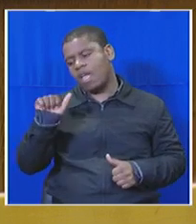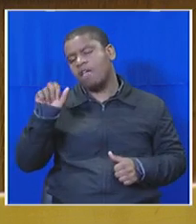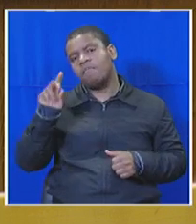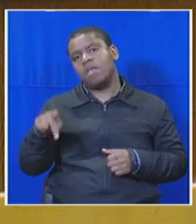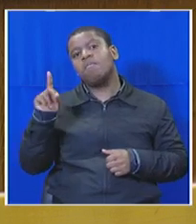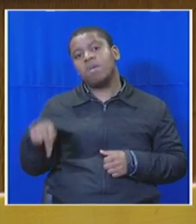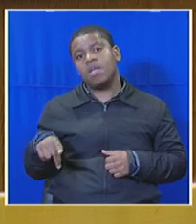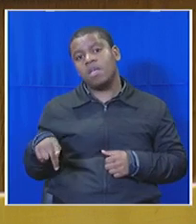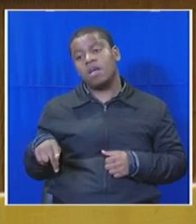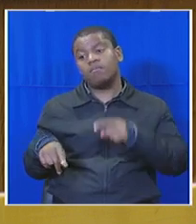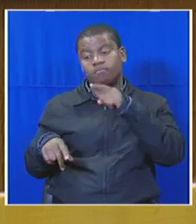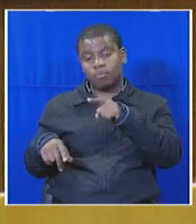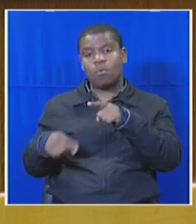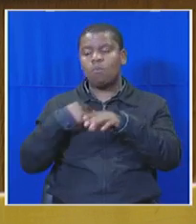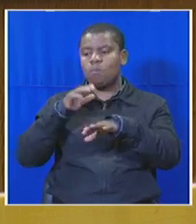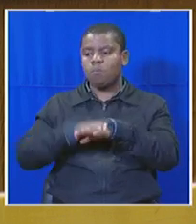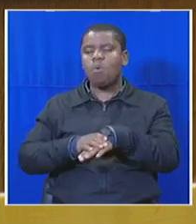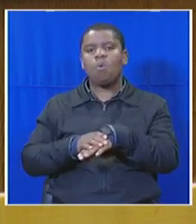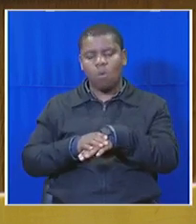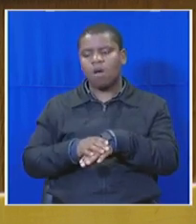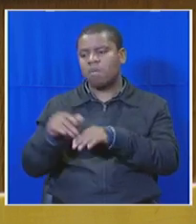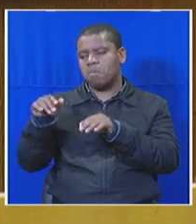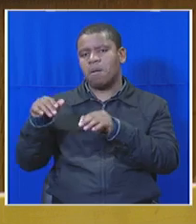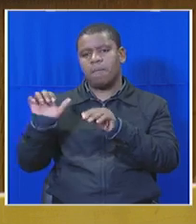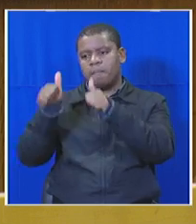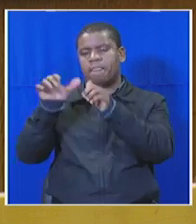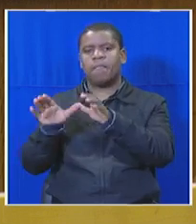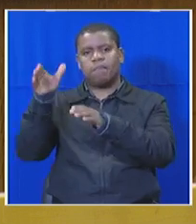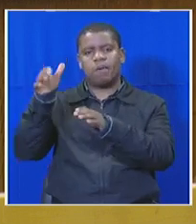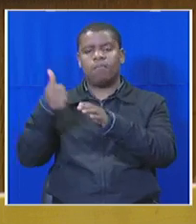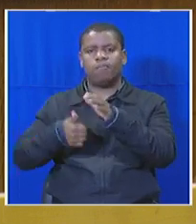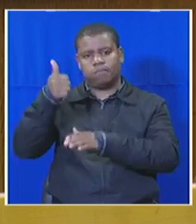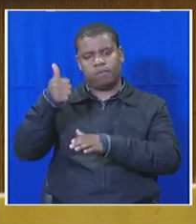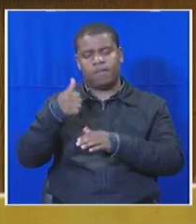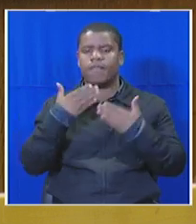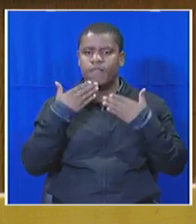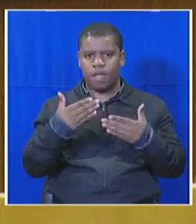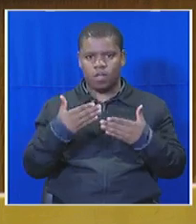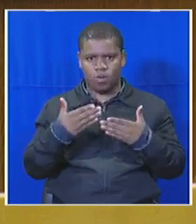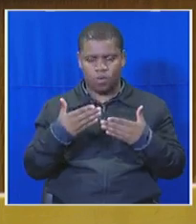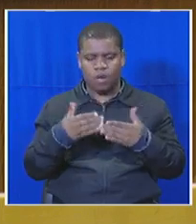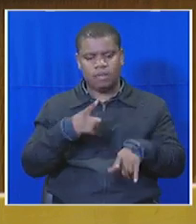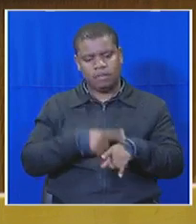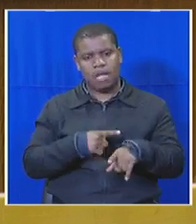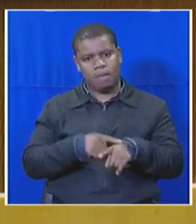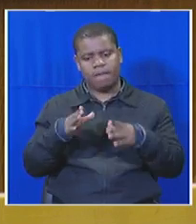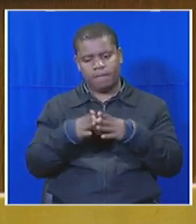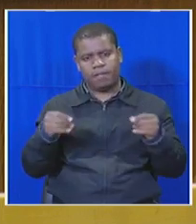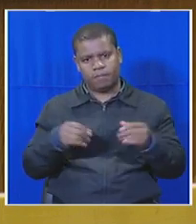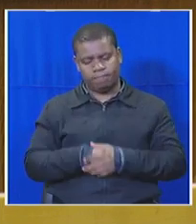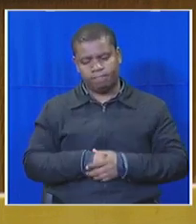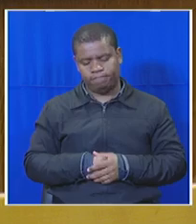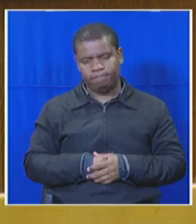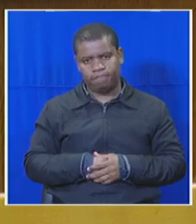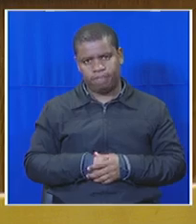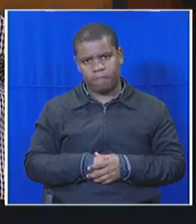were made without the approval of the executive authority. Thank you very much. Your time has expired. The ANC support